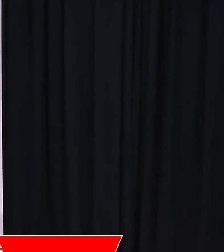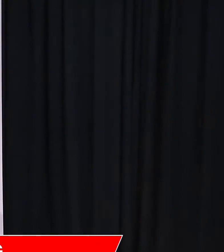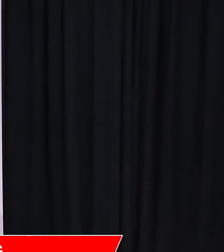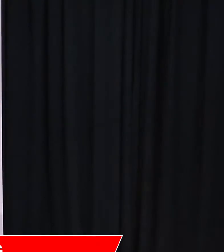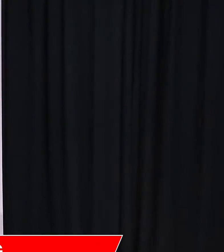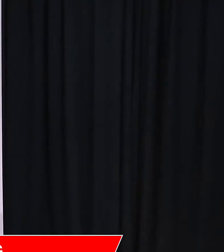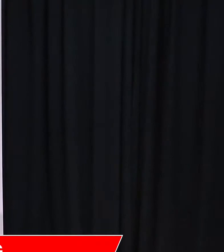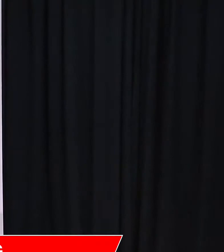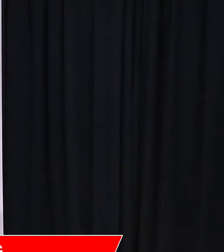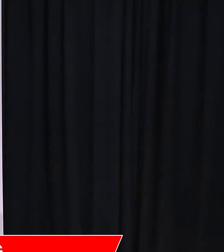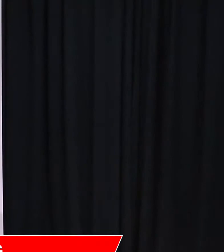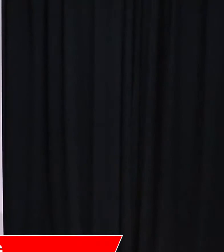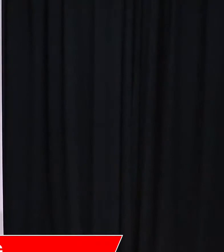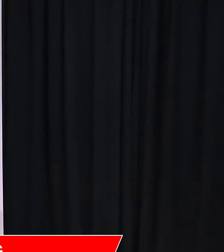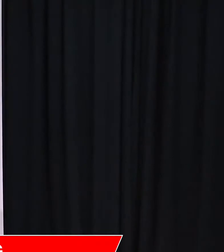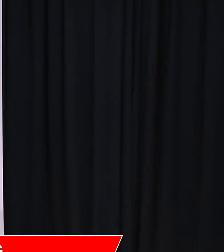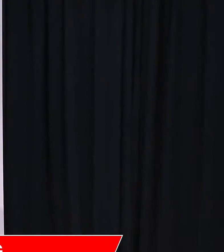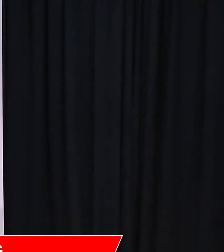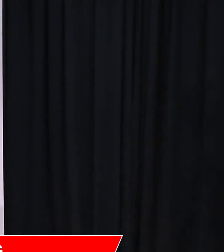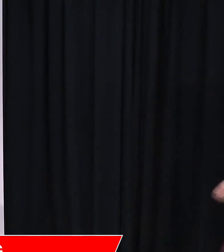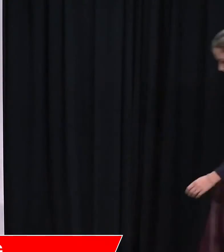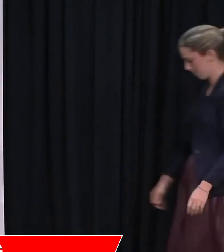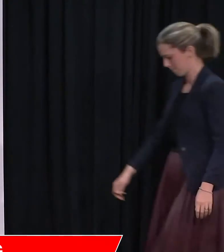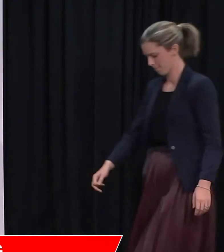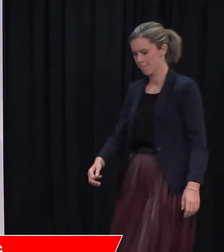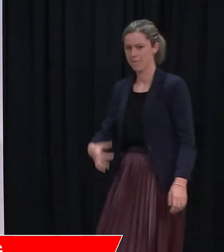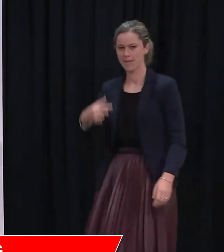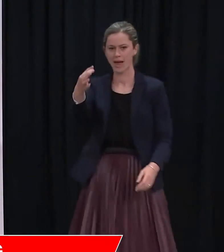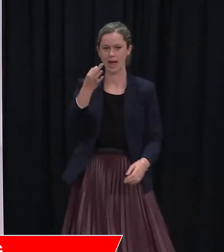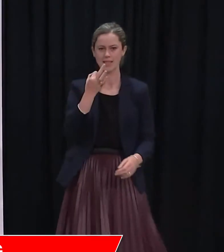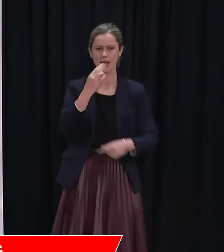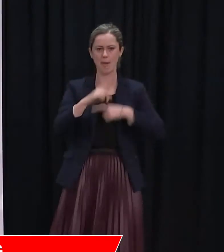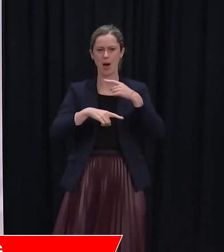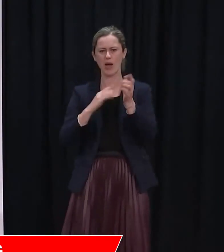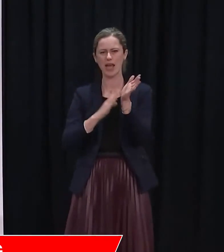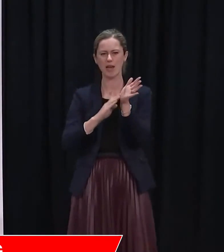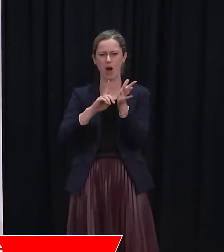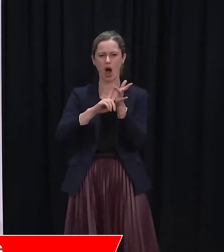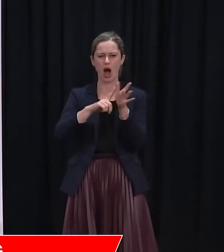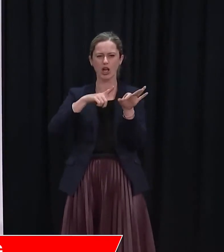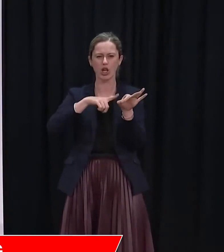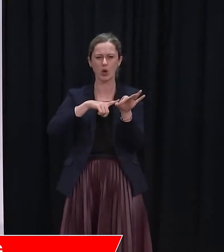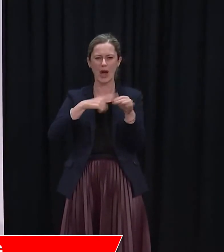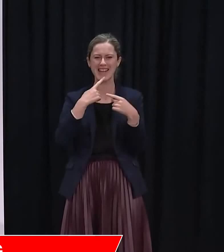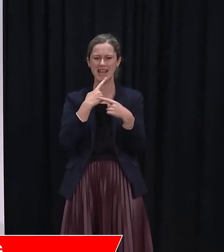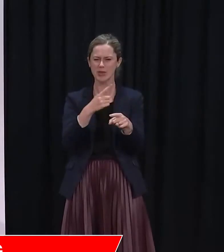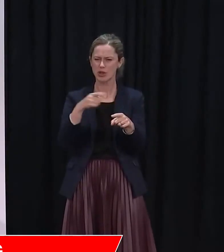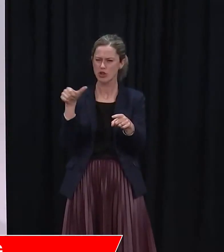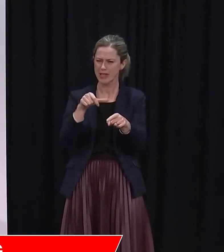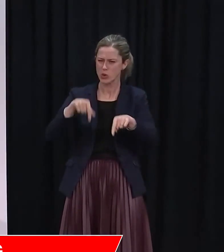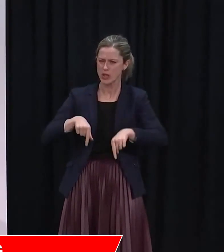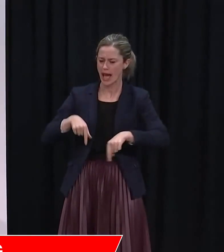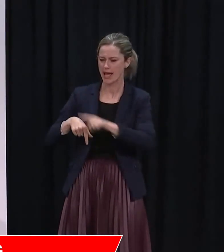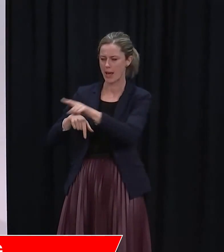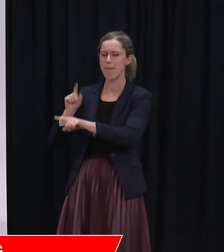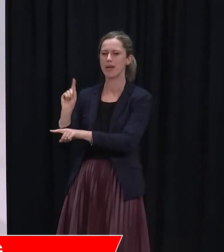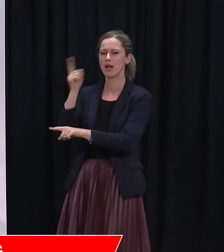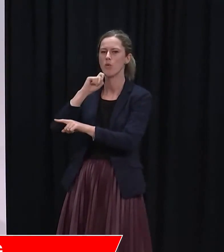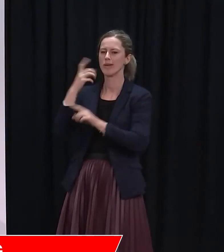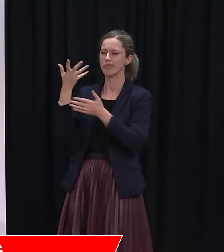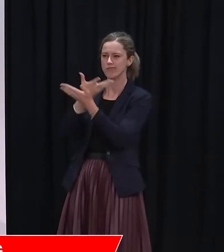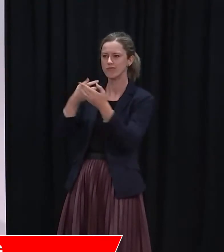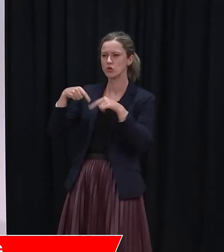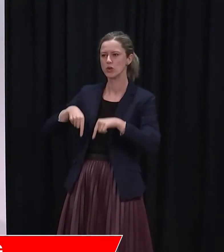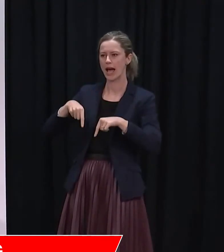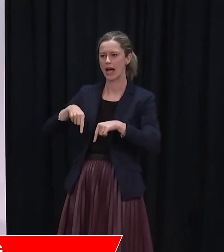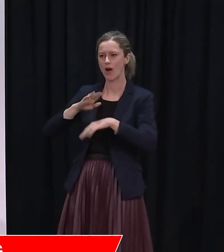MIQ announcement that was scheduled for today? Ministers are meeting this afternoon to go through further details around changes in MIQ, and we'll be